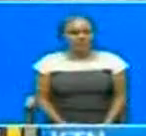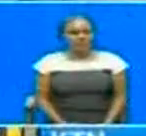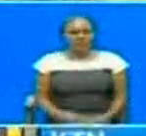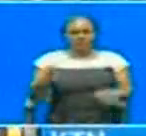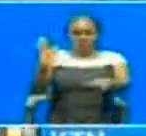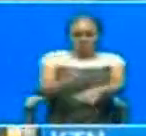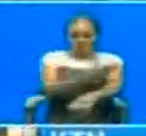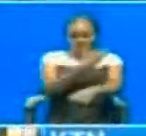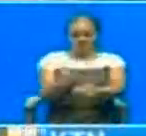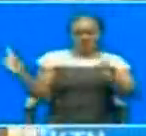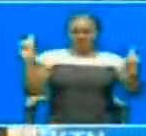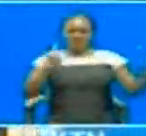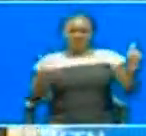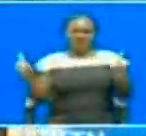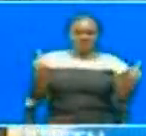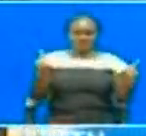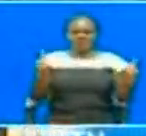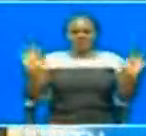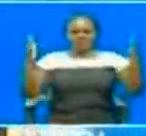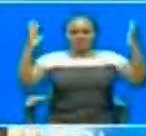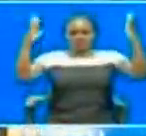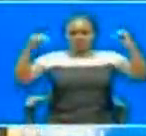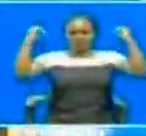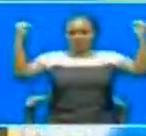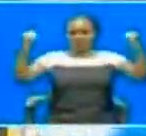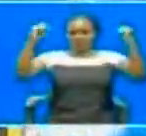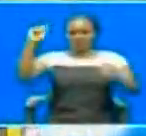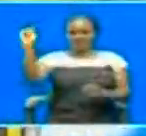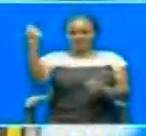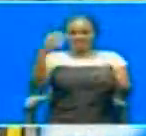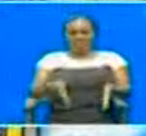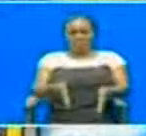Song and dance, celebrating heroes the Kenyan way.